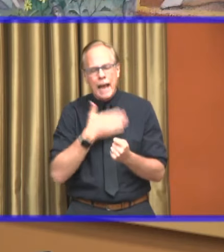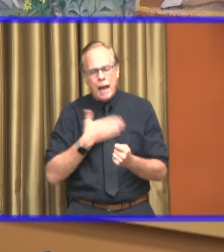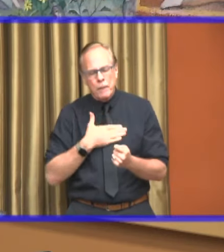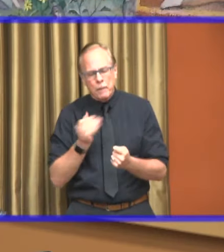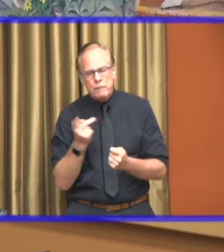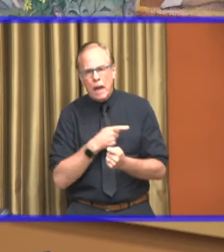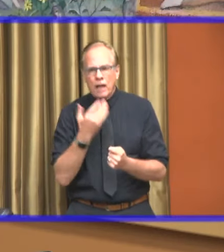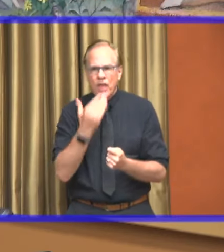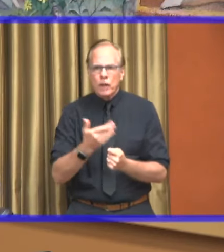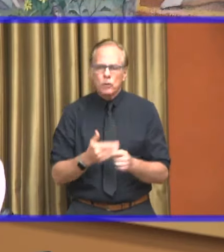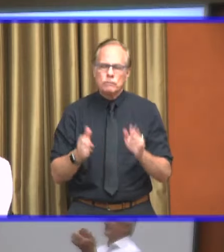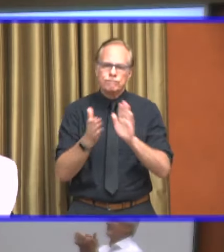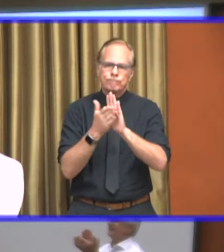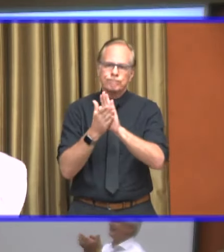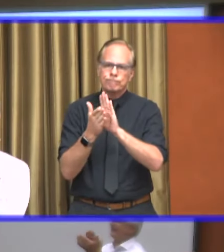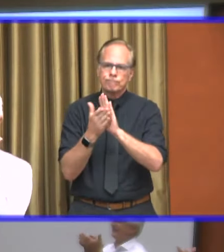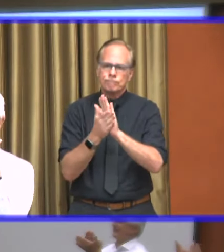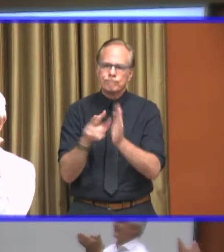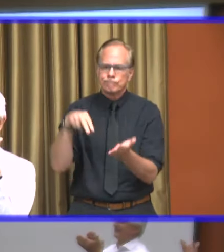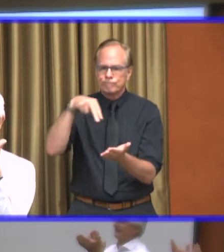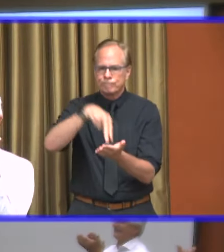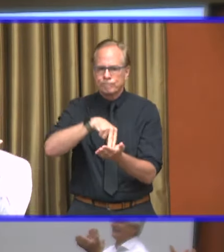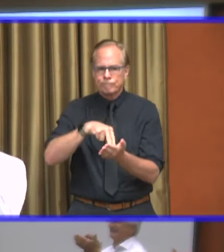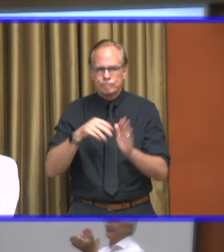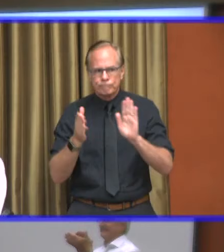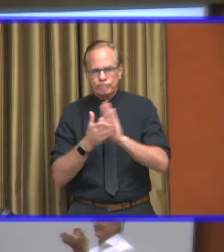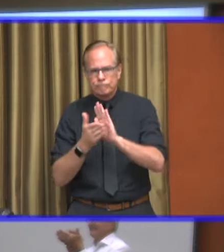John, thank you. This means a lot. Thank you very much.